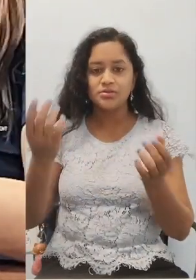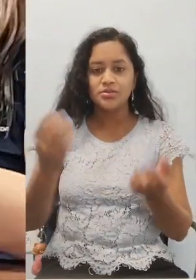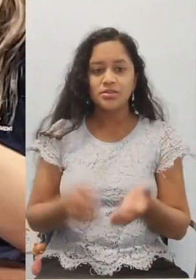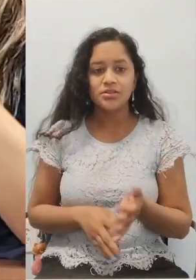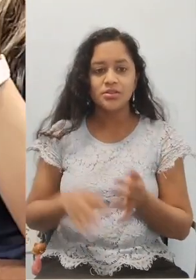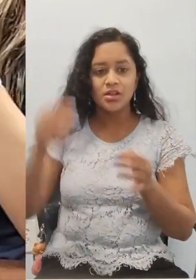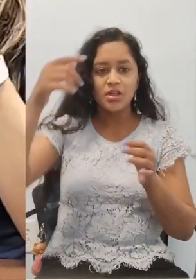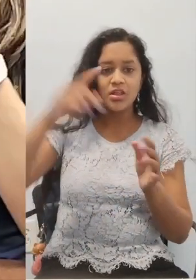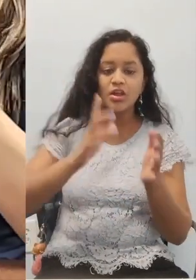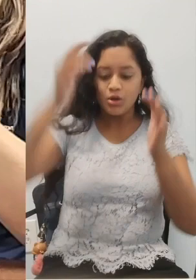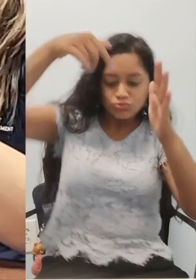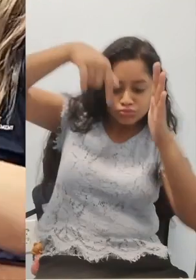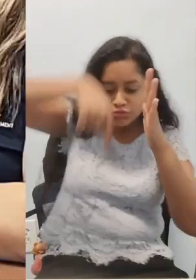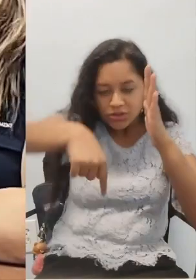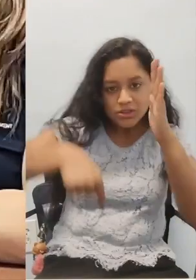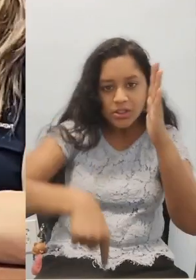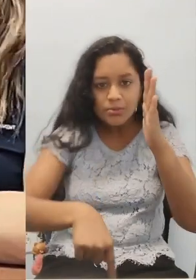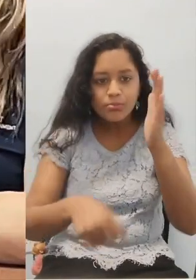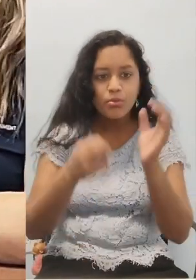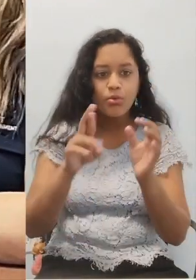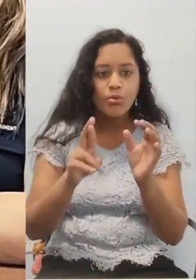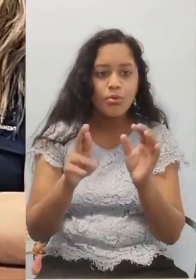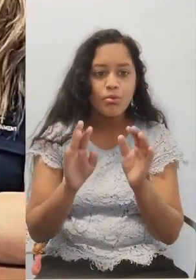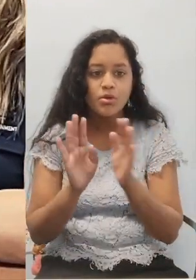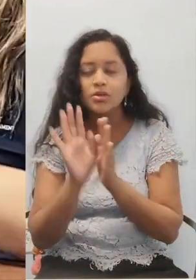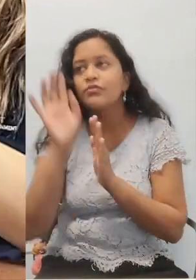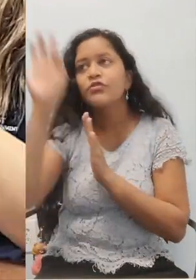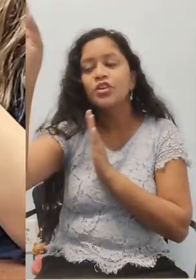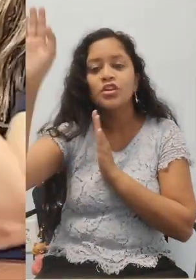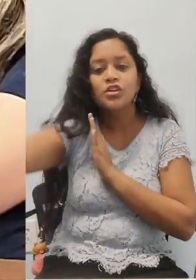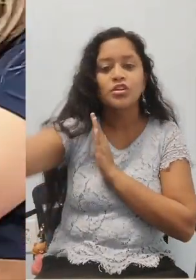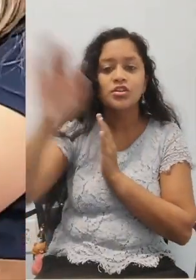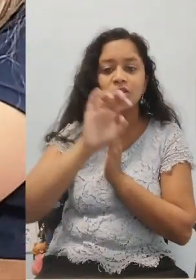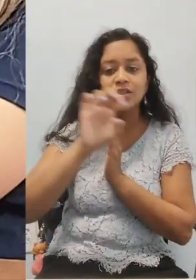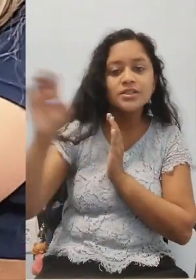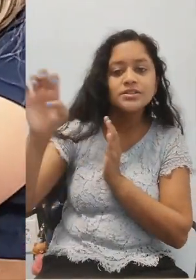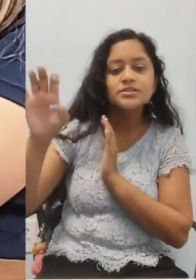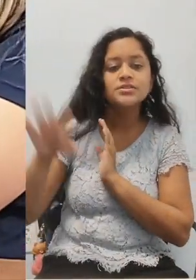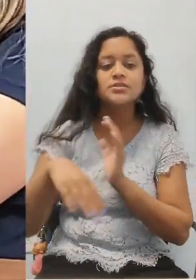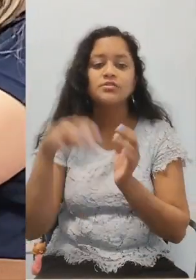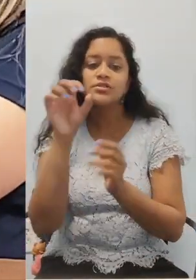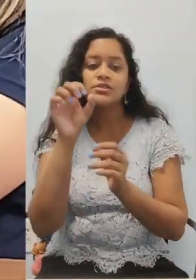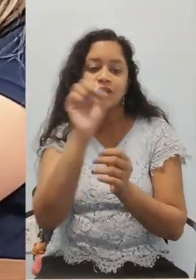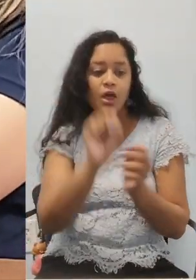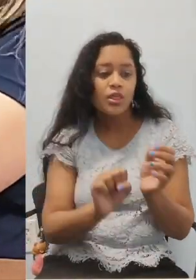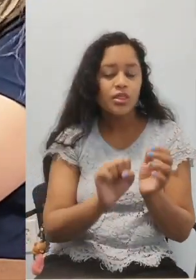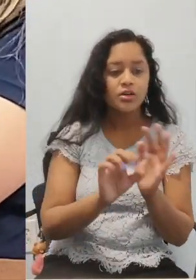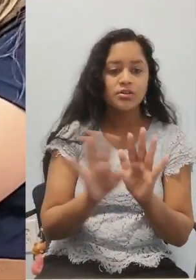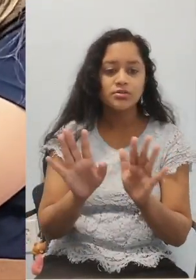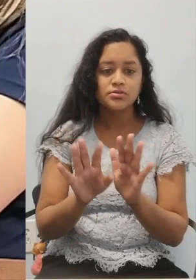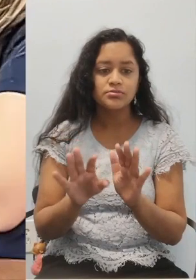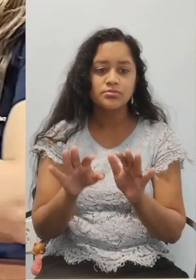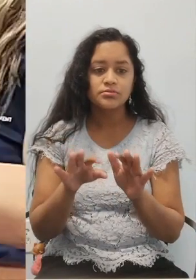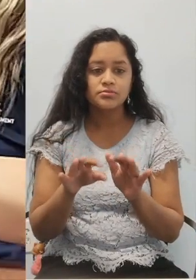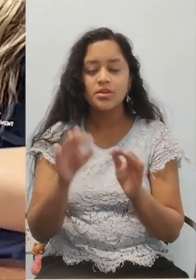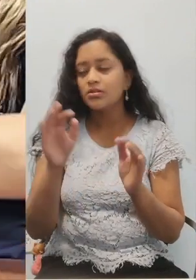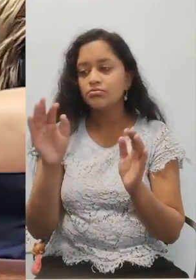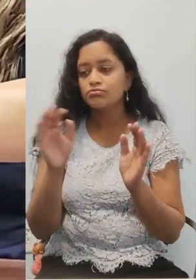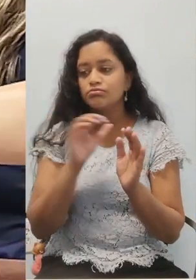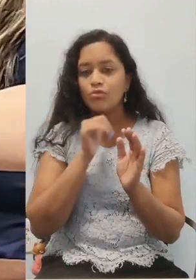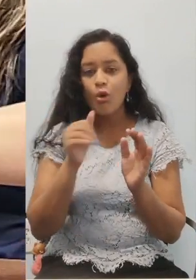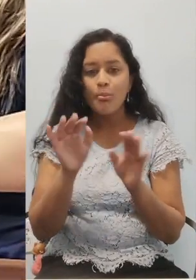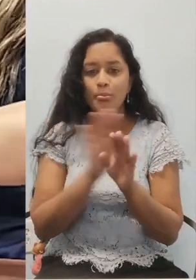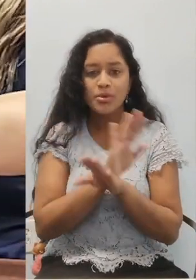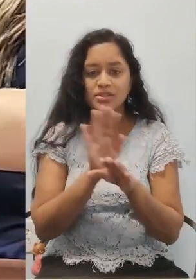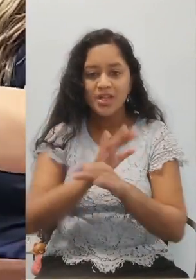cruise ships, all of that noise, the sharks don't like that, right? They go either really, really deep, like off the drop-off, really, really deep, or they